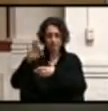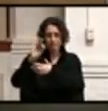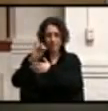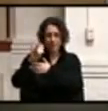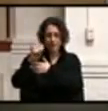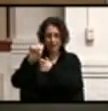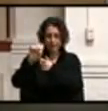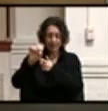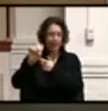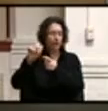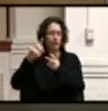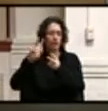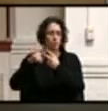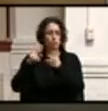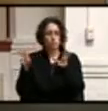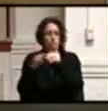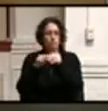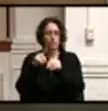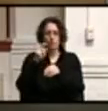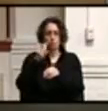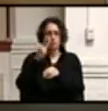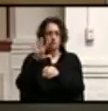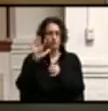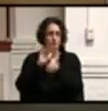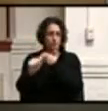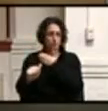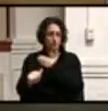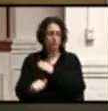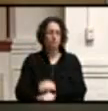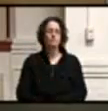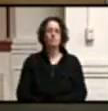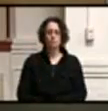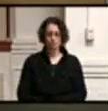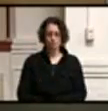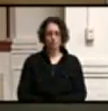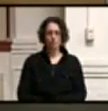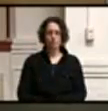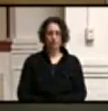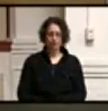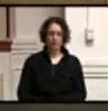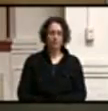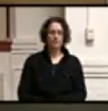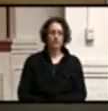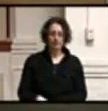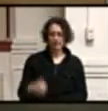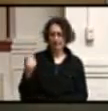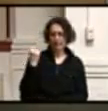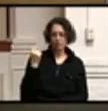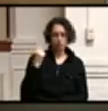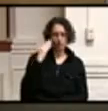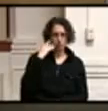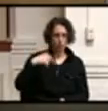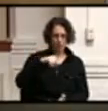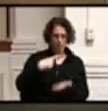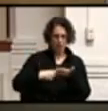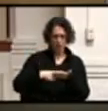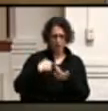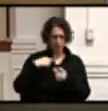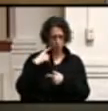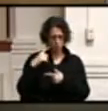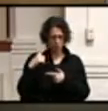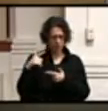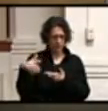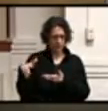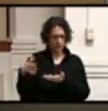I understand that there's a question whether we followed through and collected the money last year, so I don't know if that's